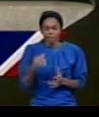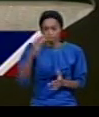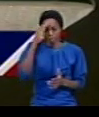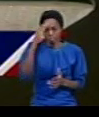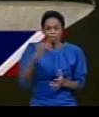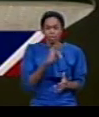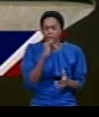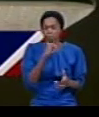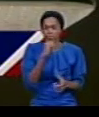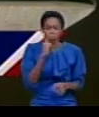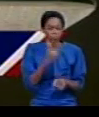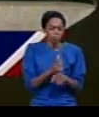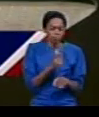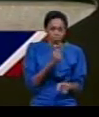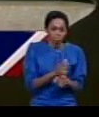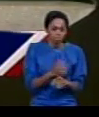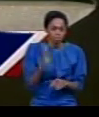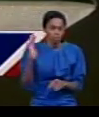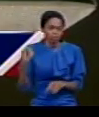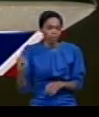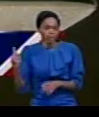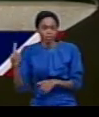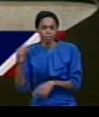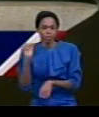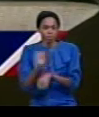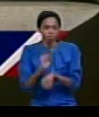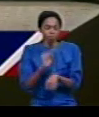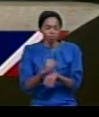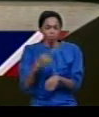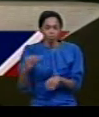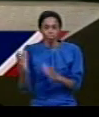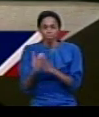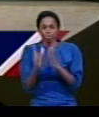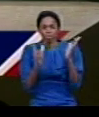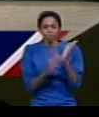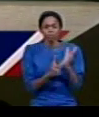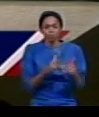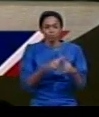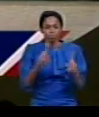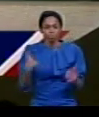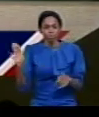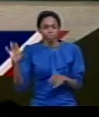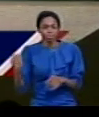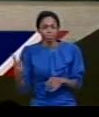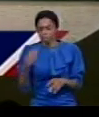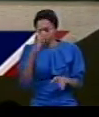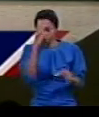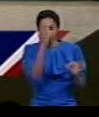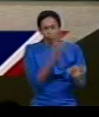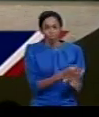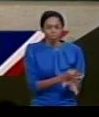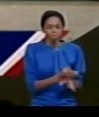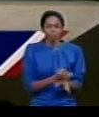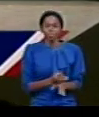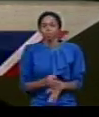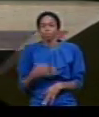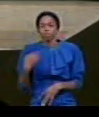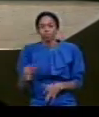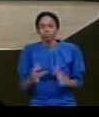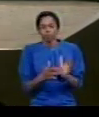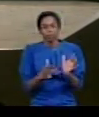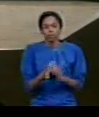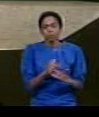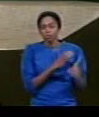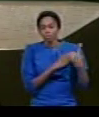not justified by the works of the law, but by the faith of Jesus